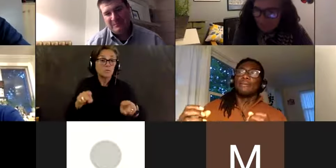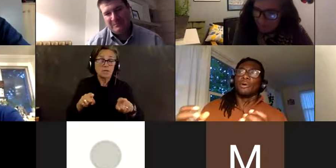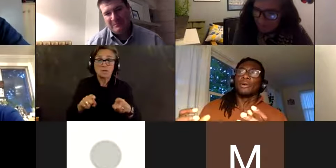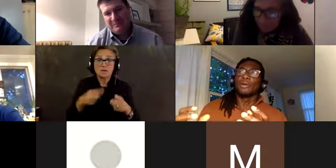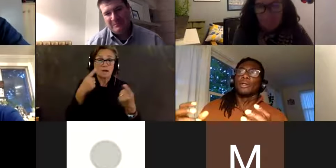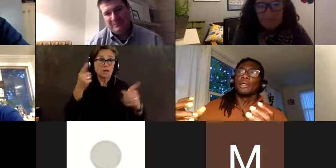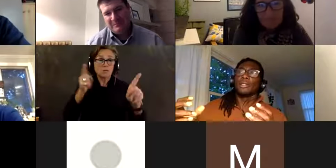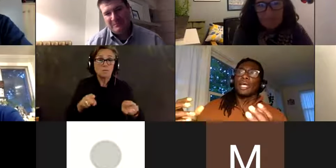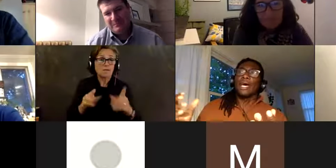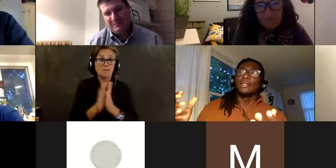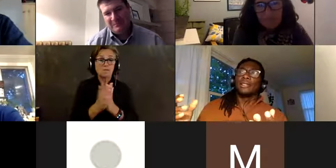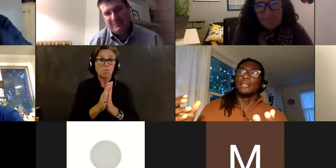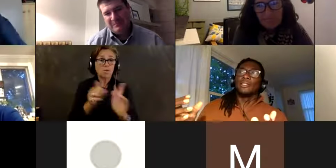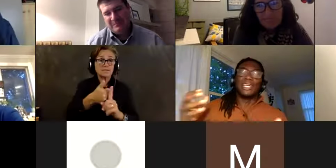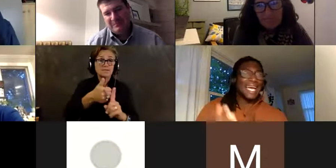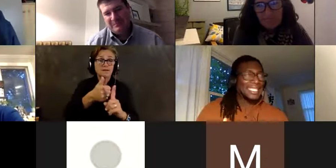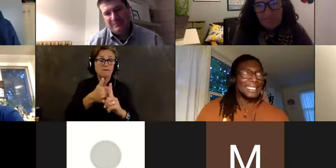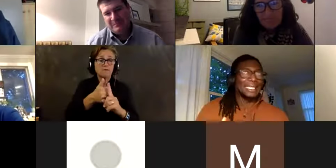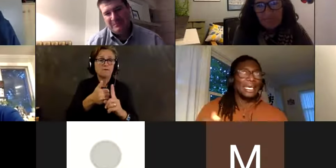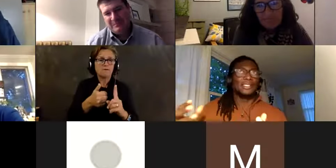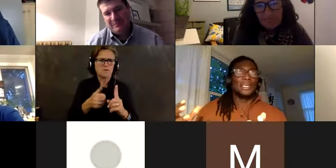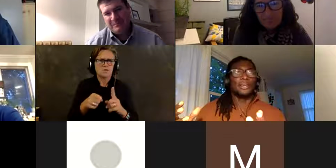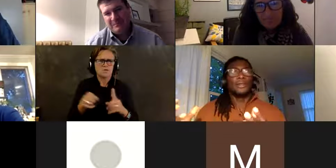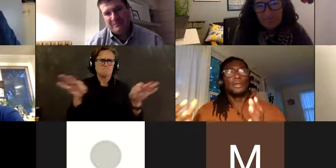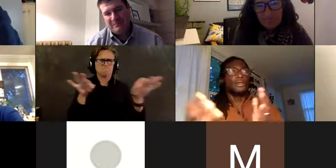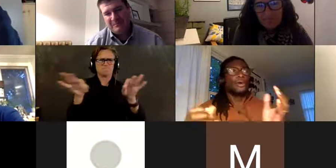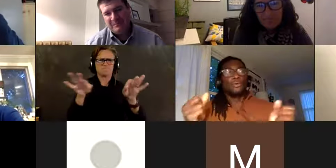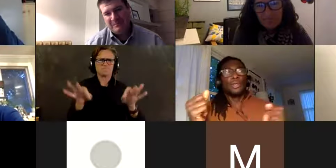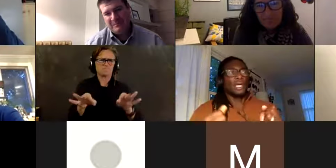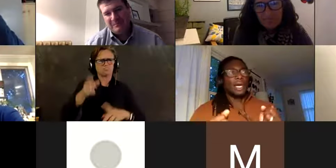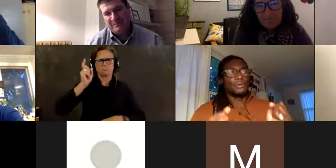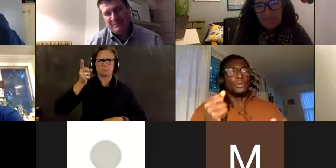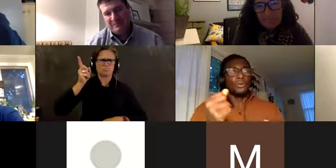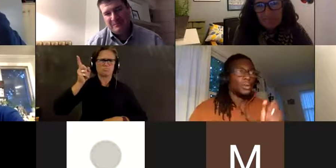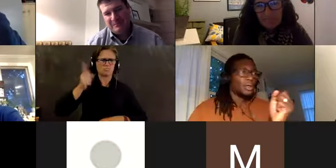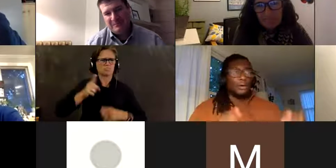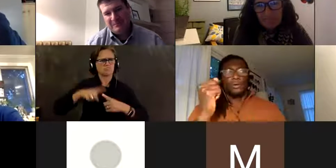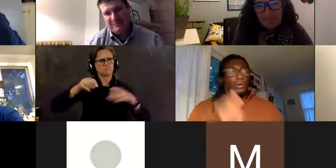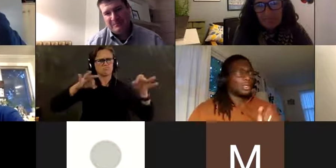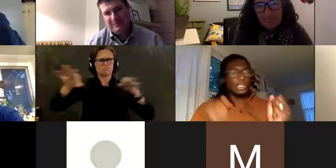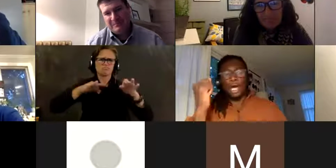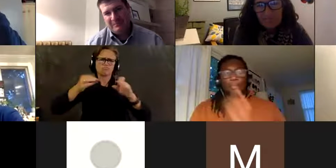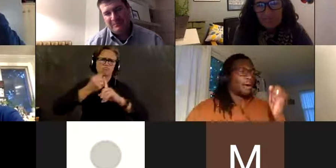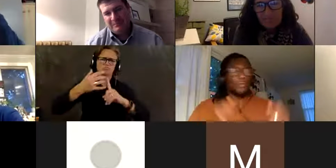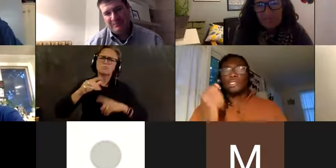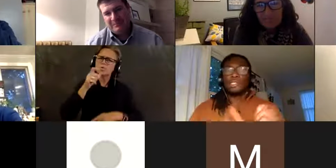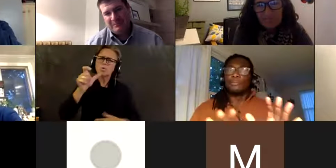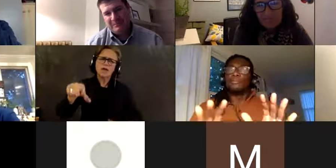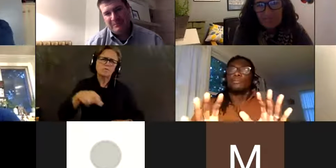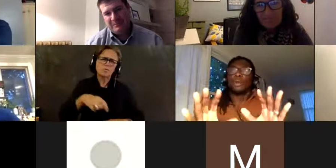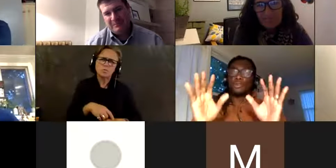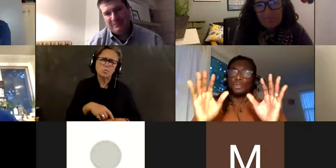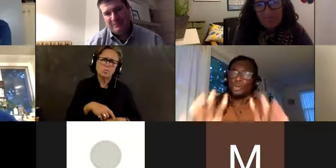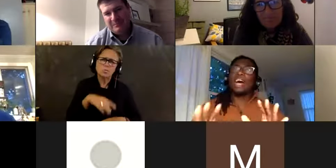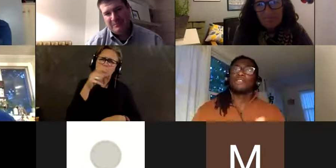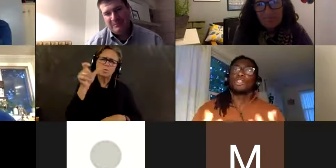to have a book that is didactic and that is saying, we have to stamp out racism,